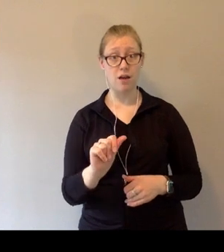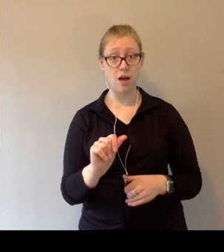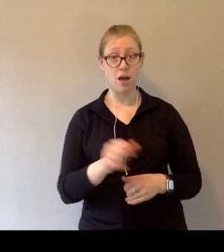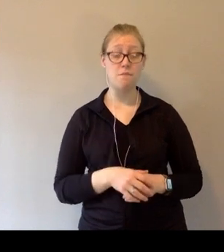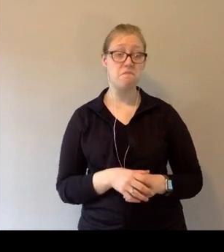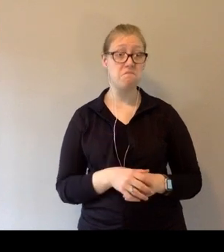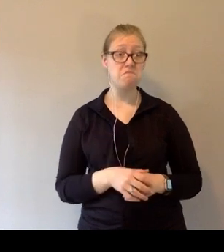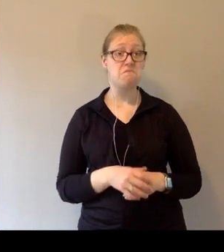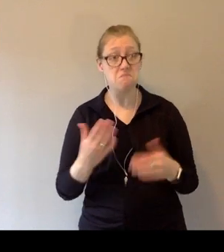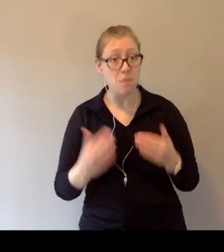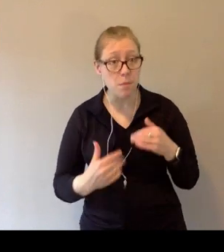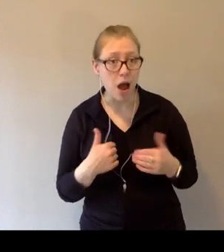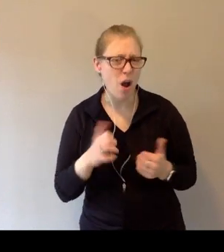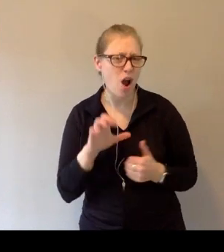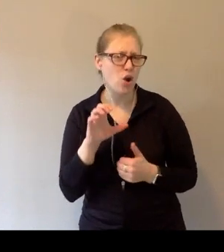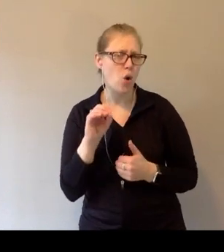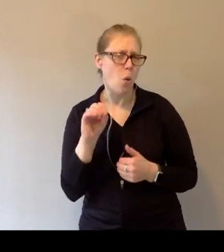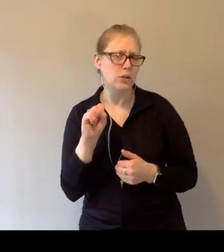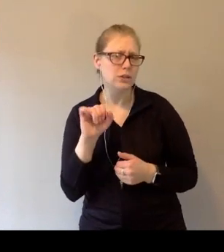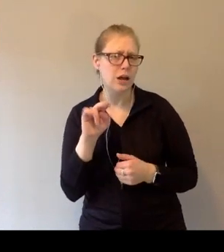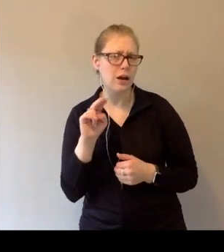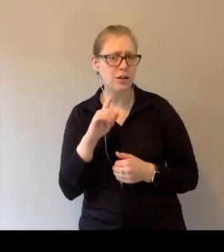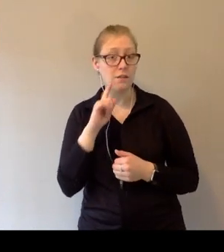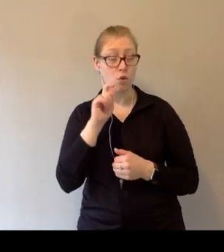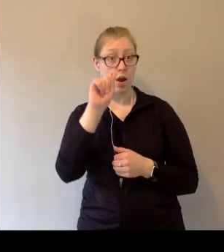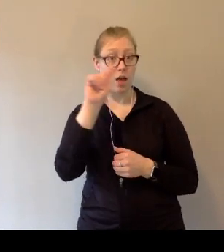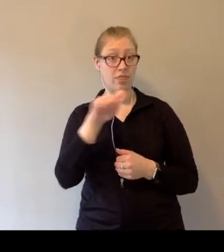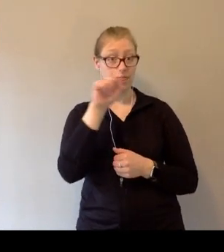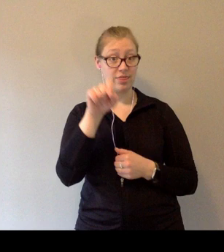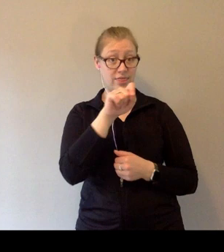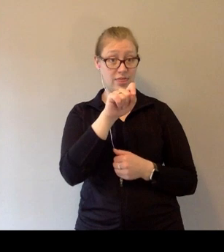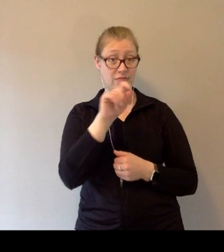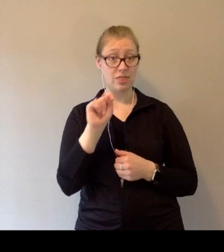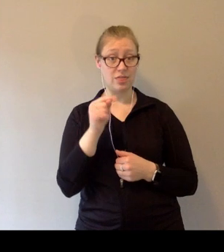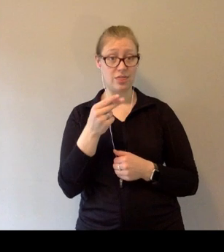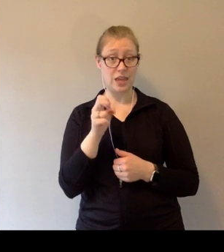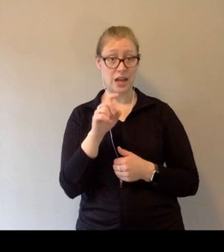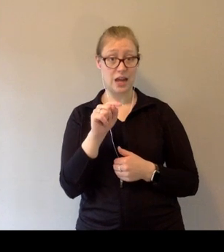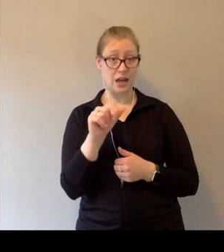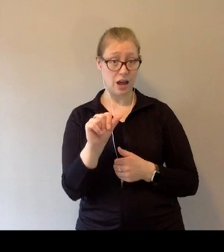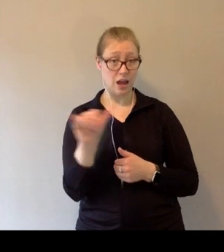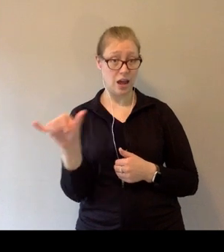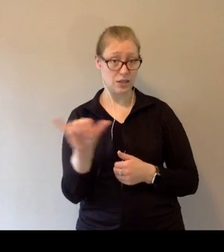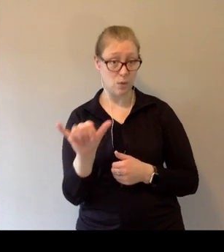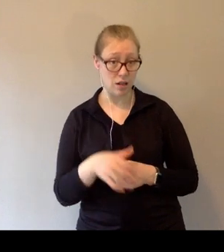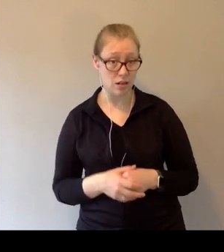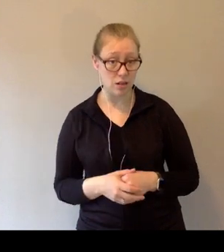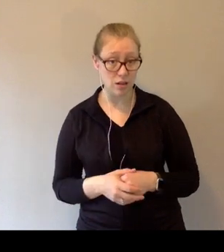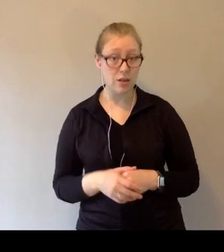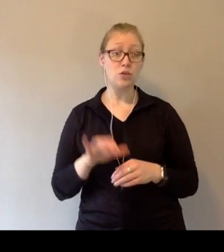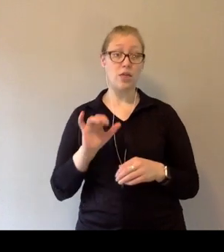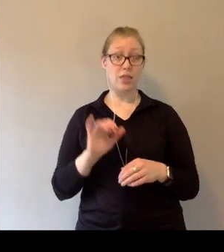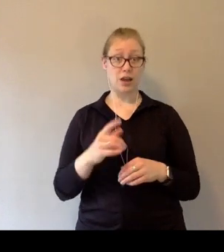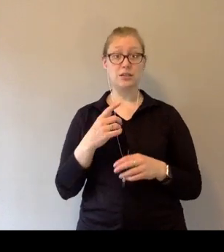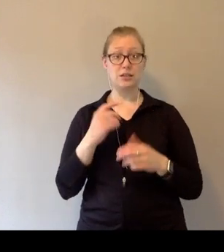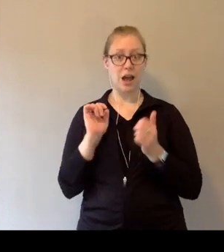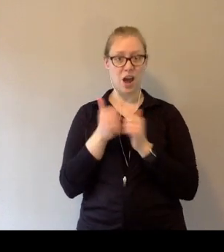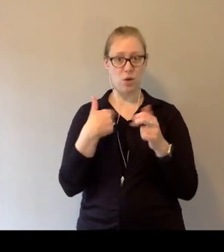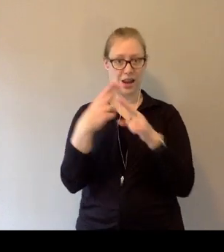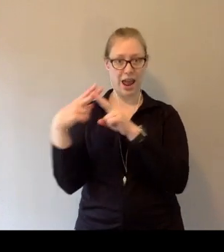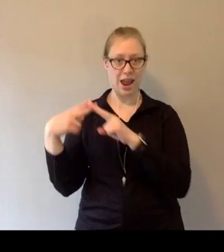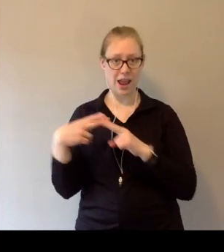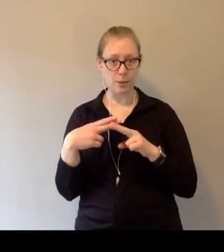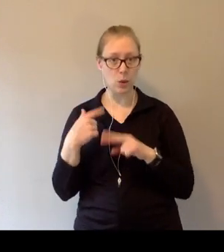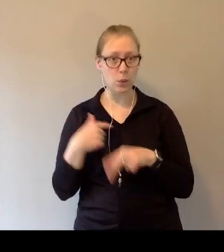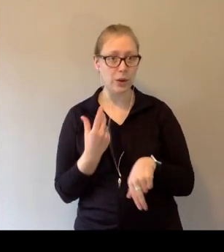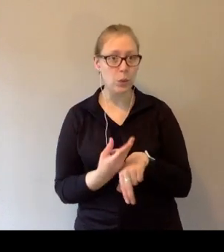well. So that's a way to name letters using Greek letters. And